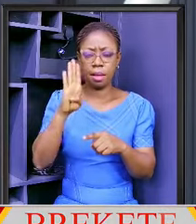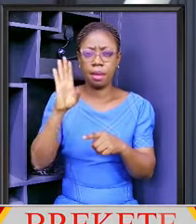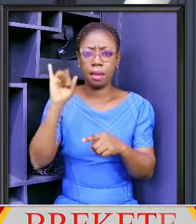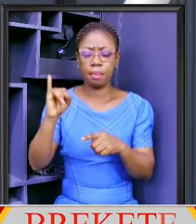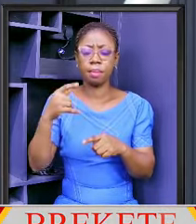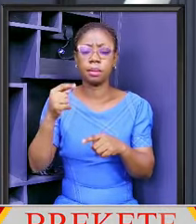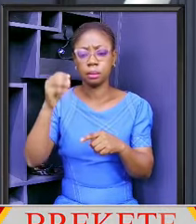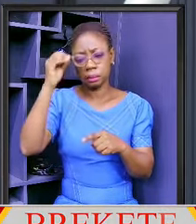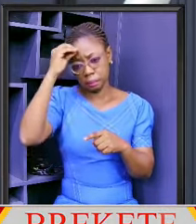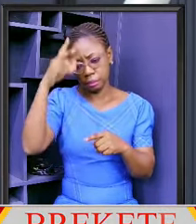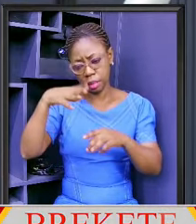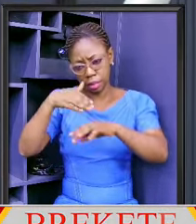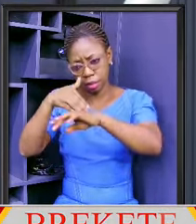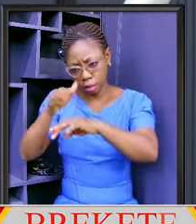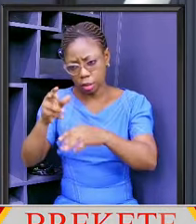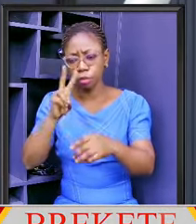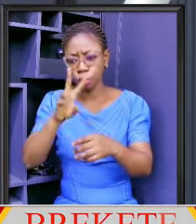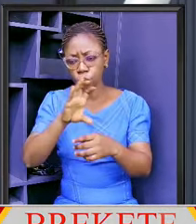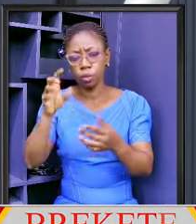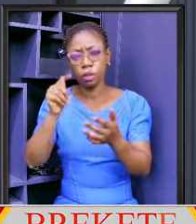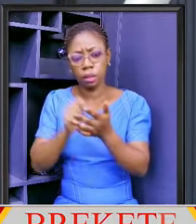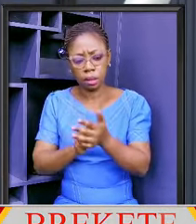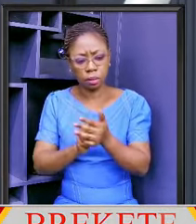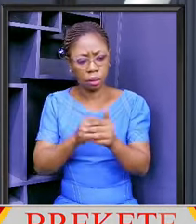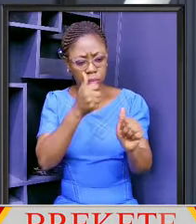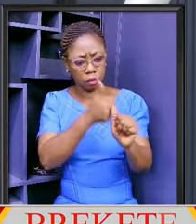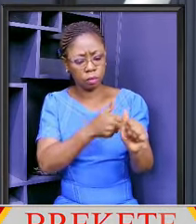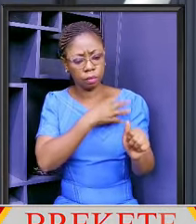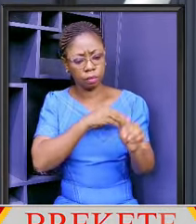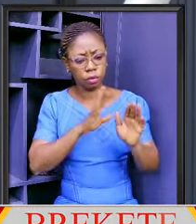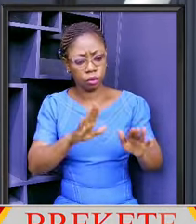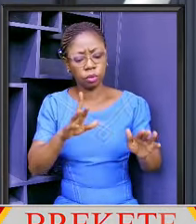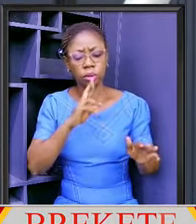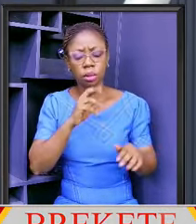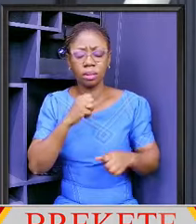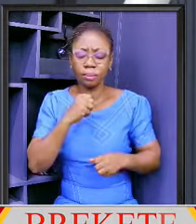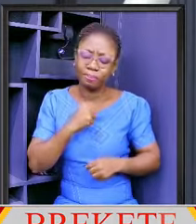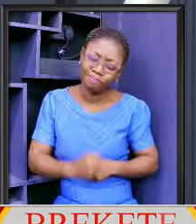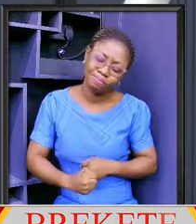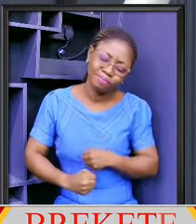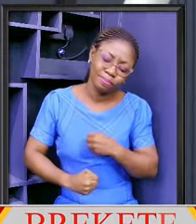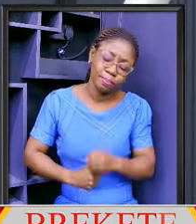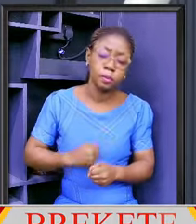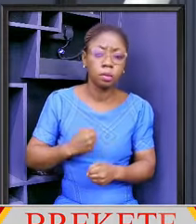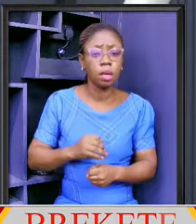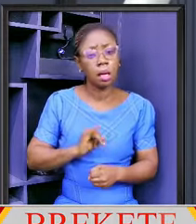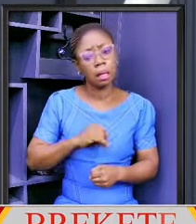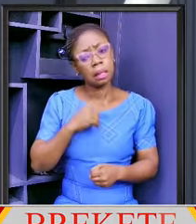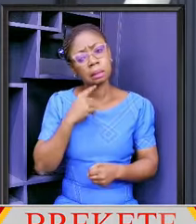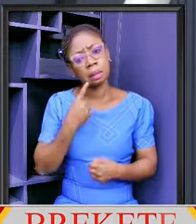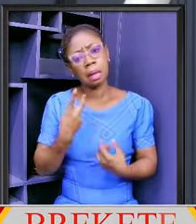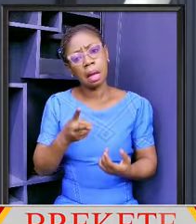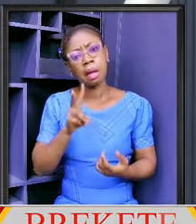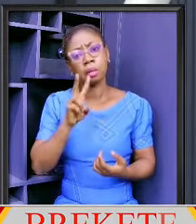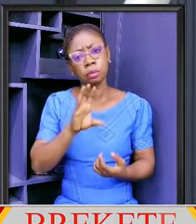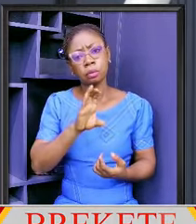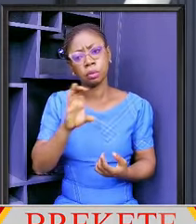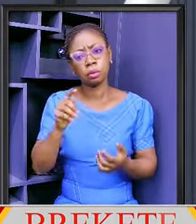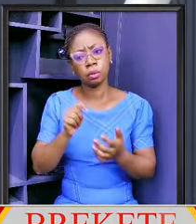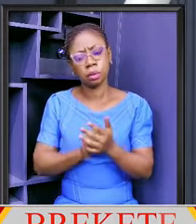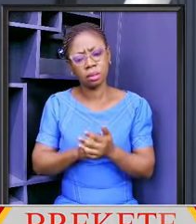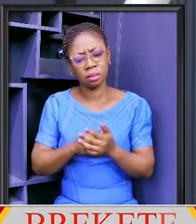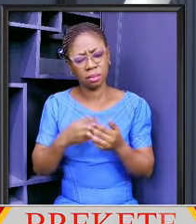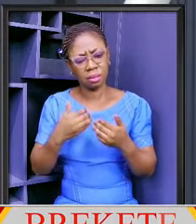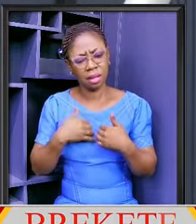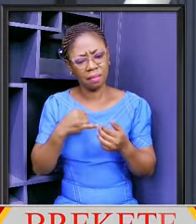sent them 200,000 naira, and he and his children, they suffer. Now I say to 200,000 naira don't solve him problem